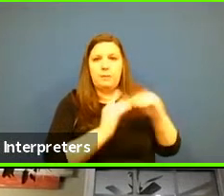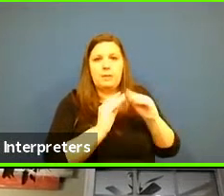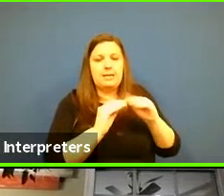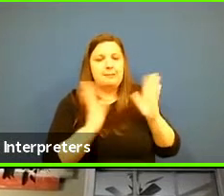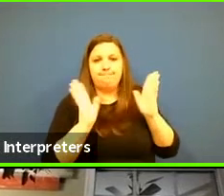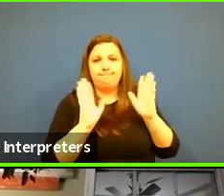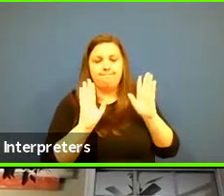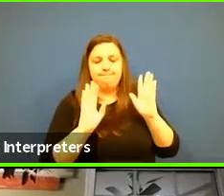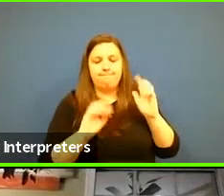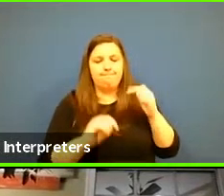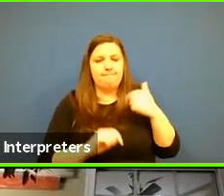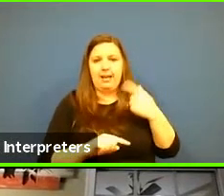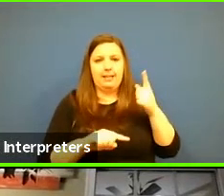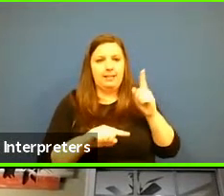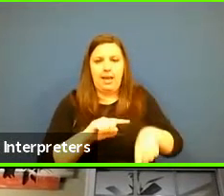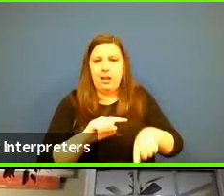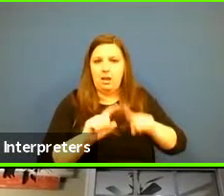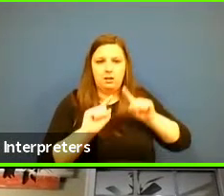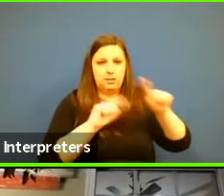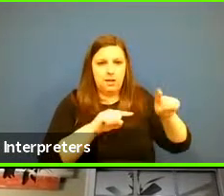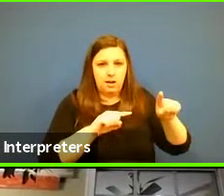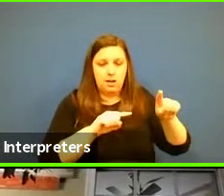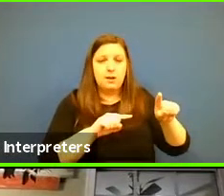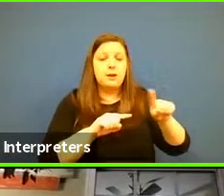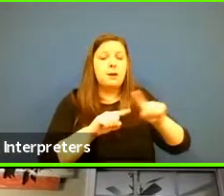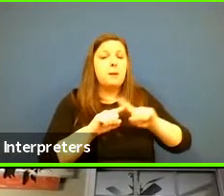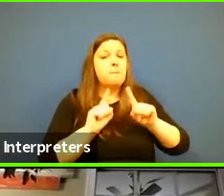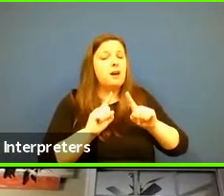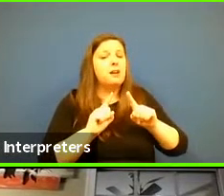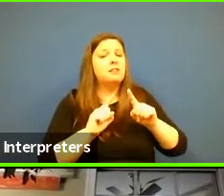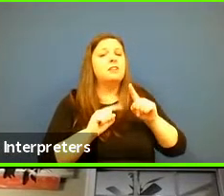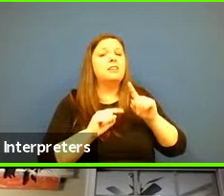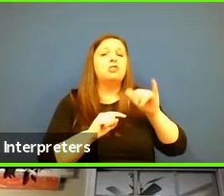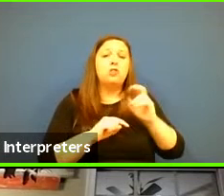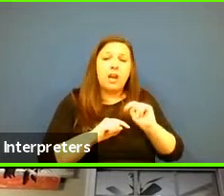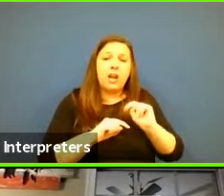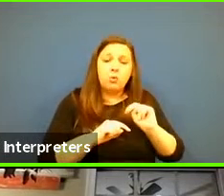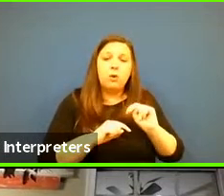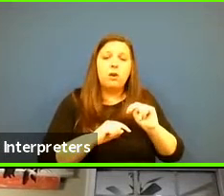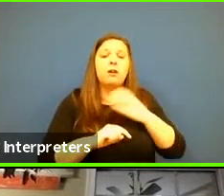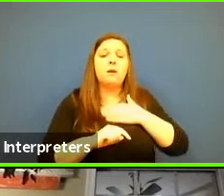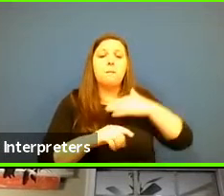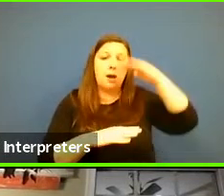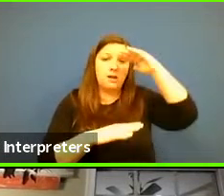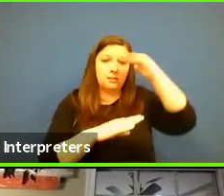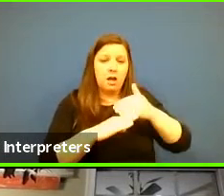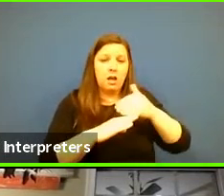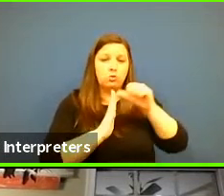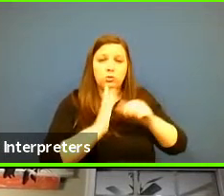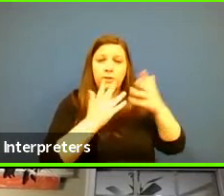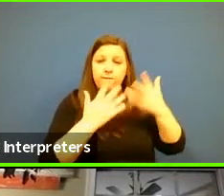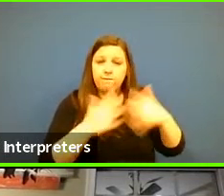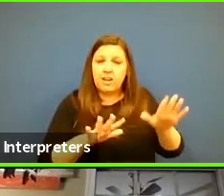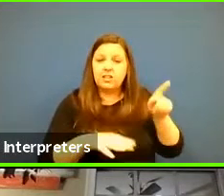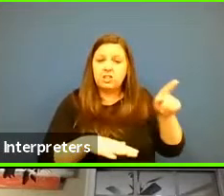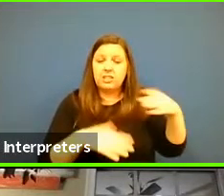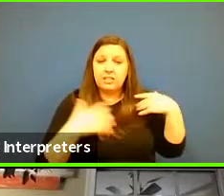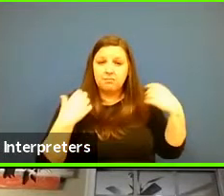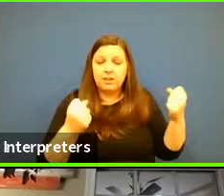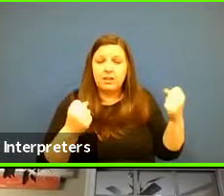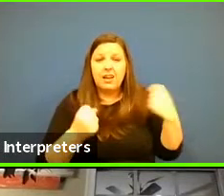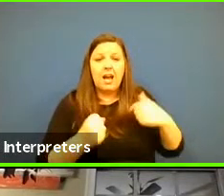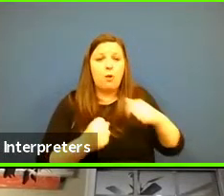house. But when I start looking at January after my son's surgery and he's recovered and we're not